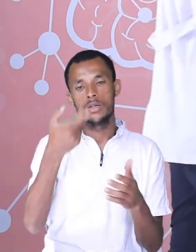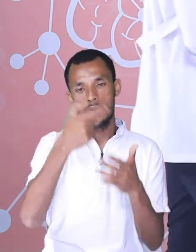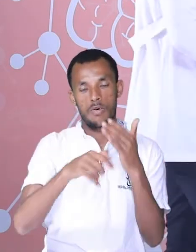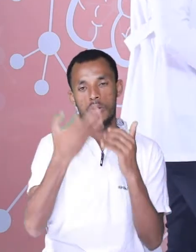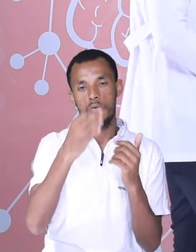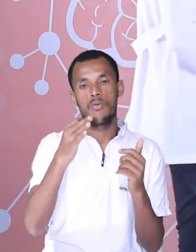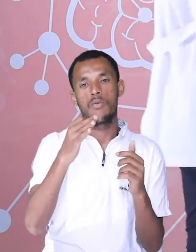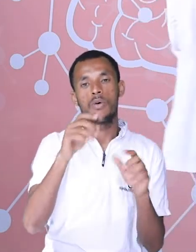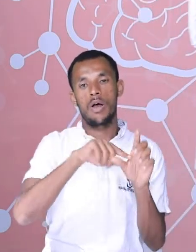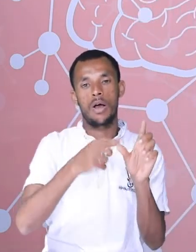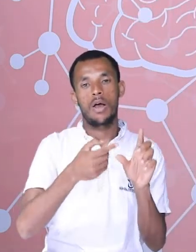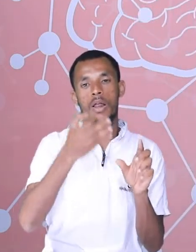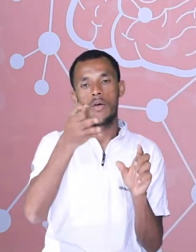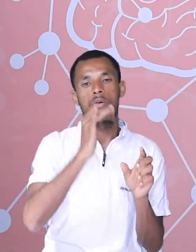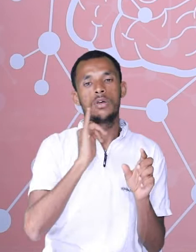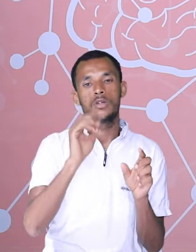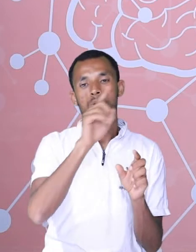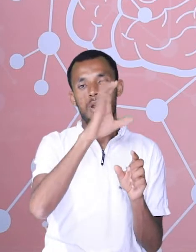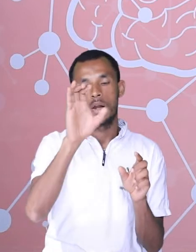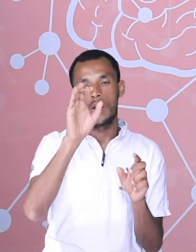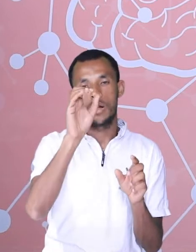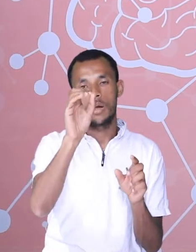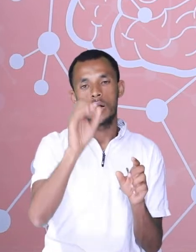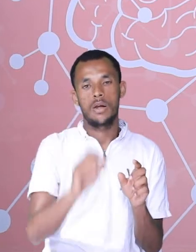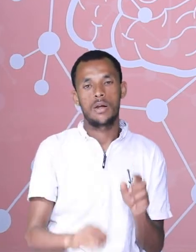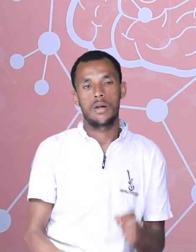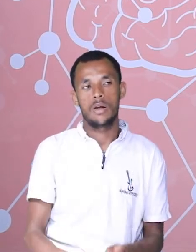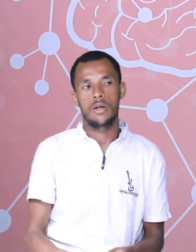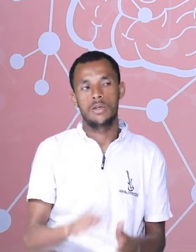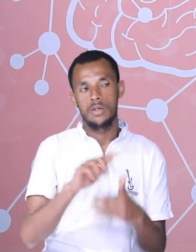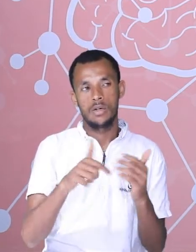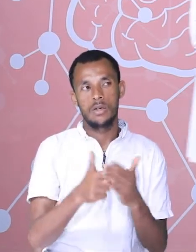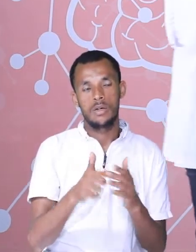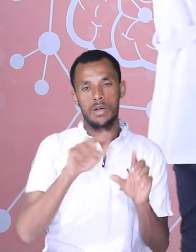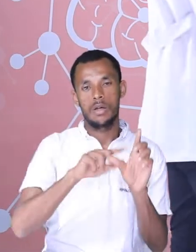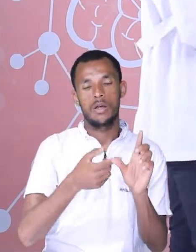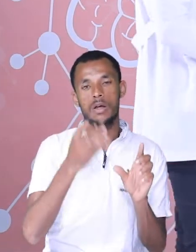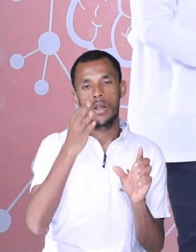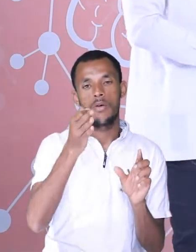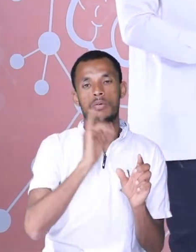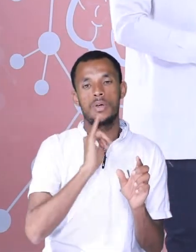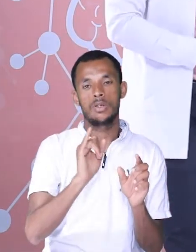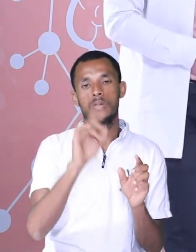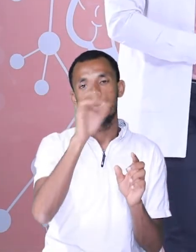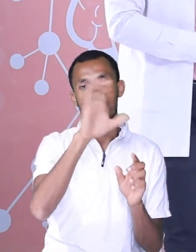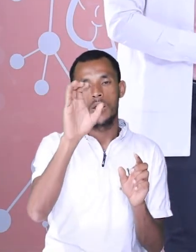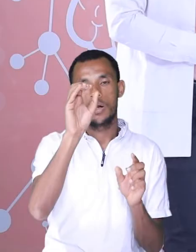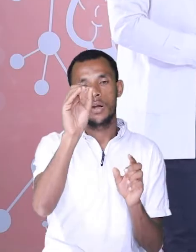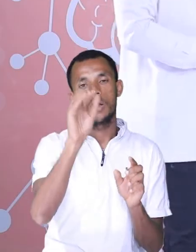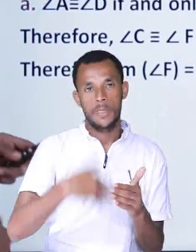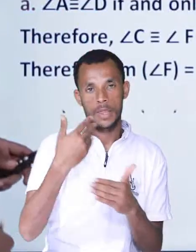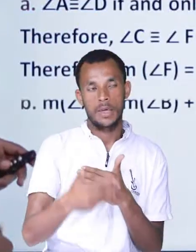value of angle F is also 100 degree. Therefore, angle F is 100